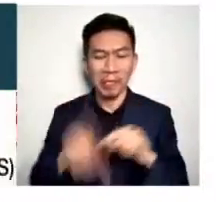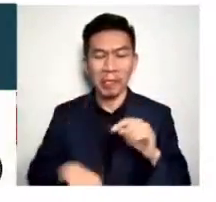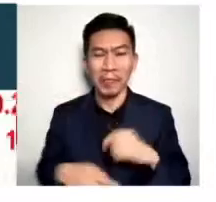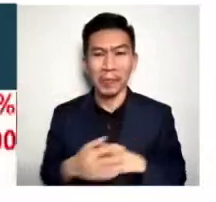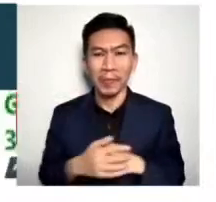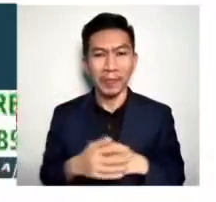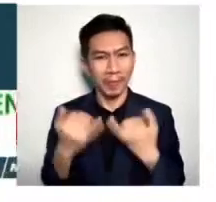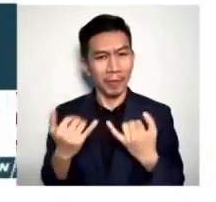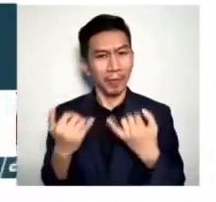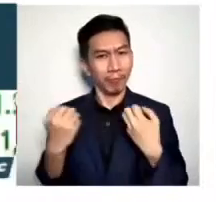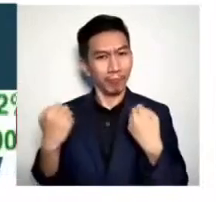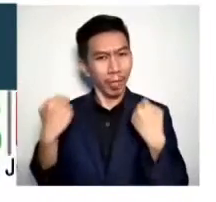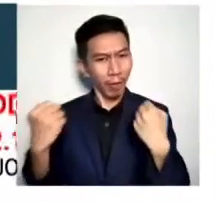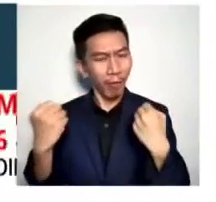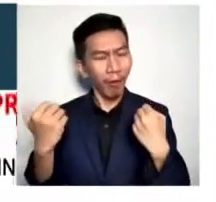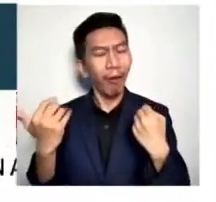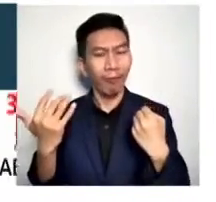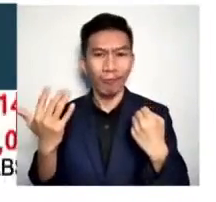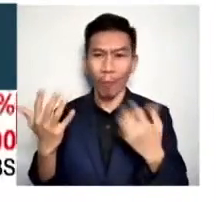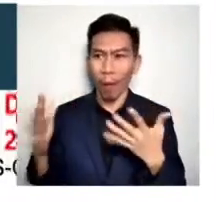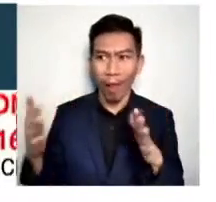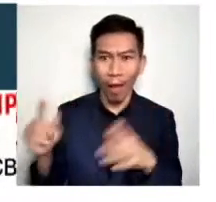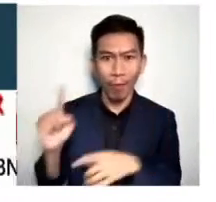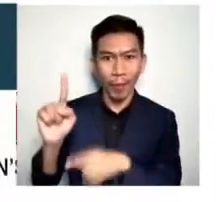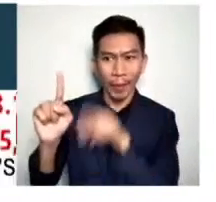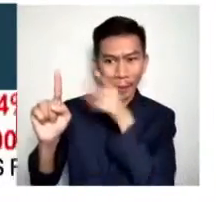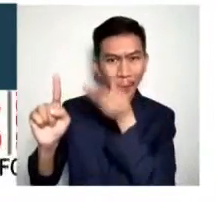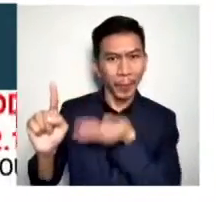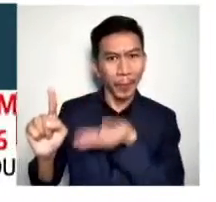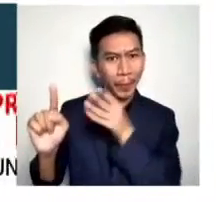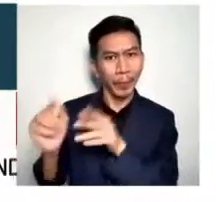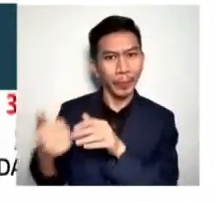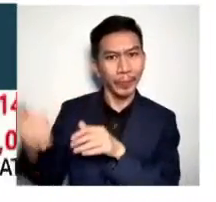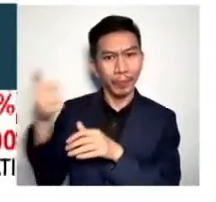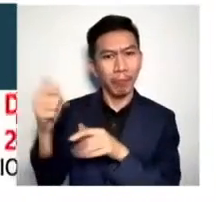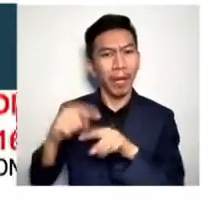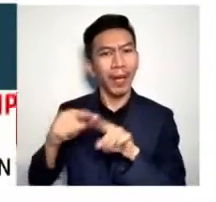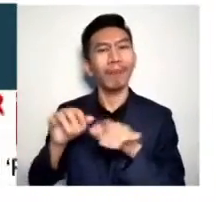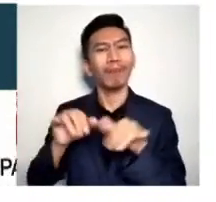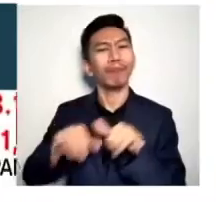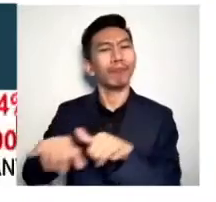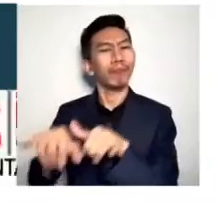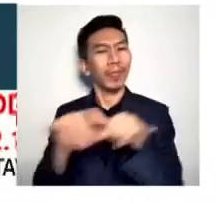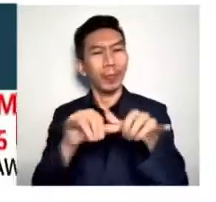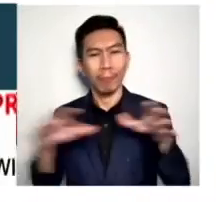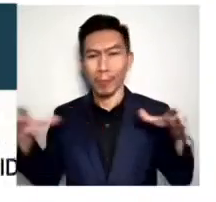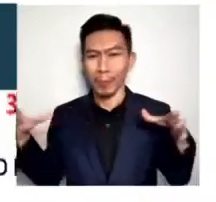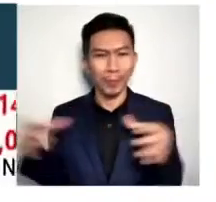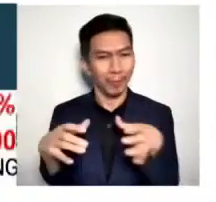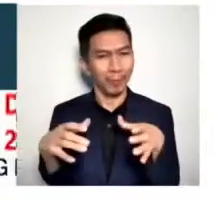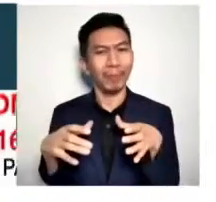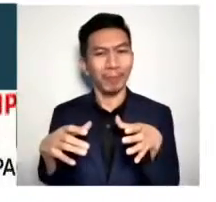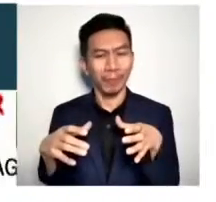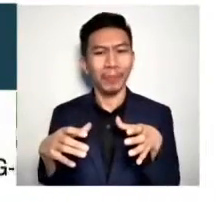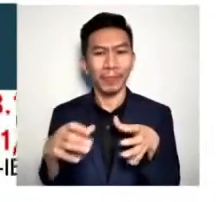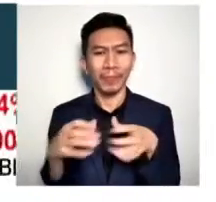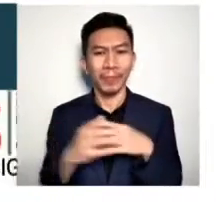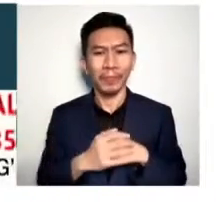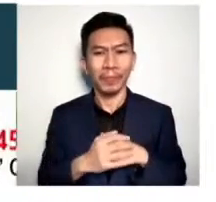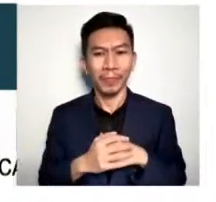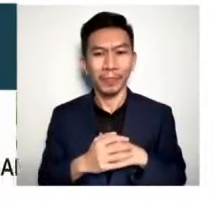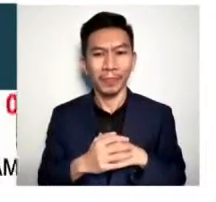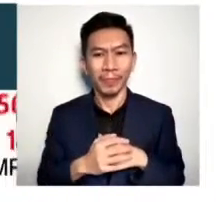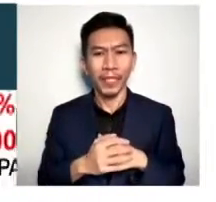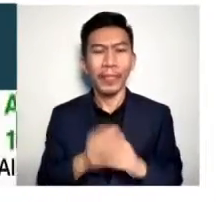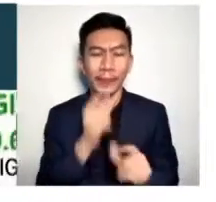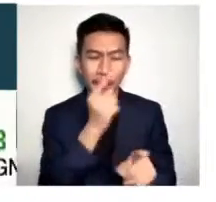because there's no one person there. It's all of you. That is right. How are you able